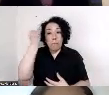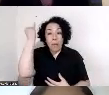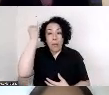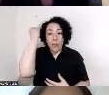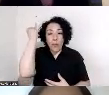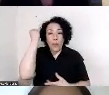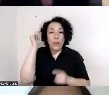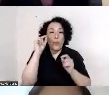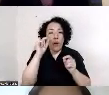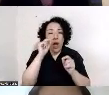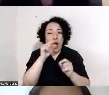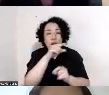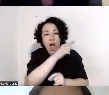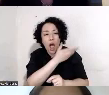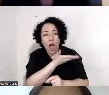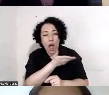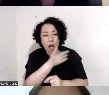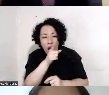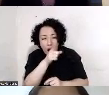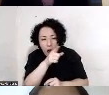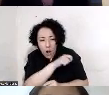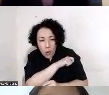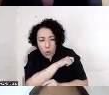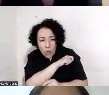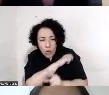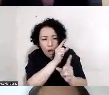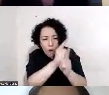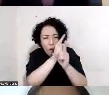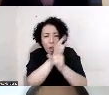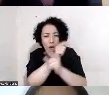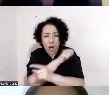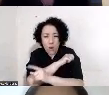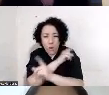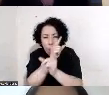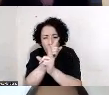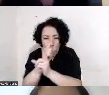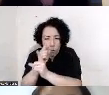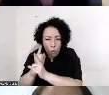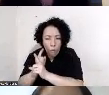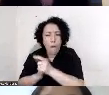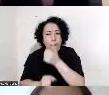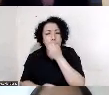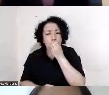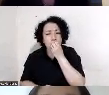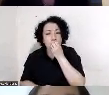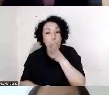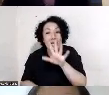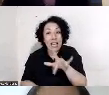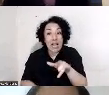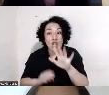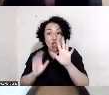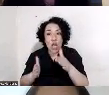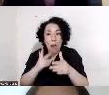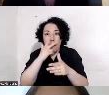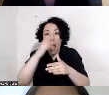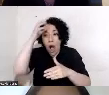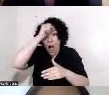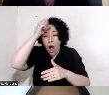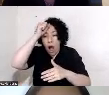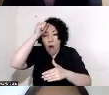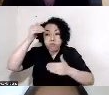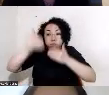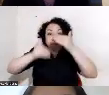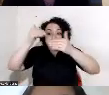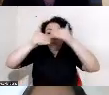identificação desses alunos, mas tão importante quanto são as aulas avançadas na área de interesse desses alunos. As